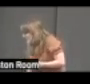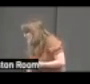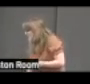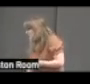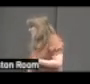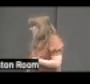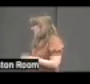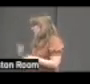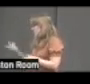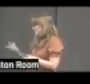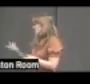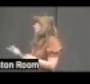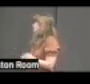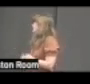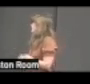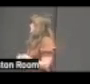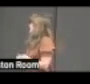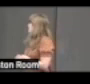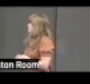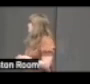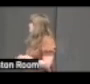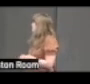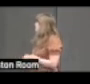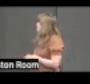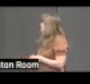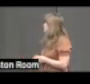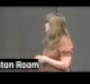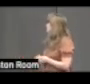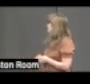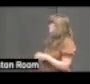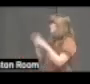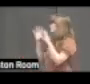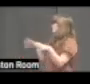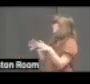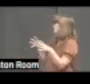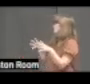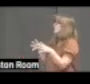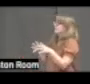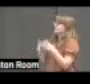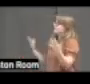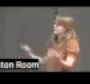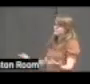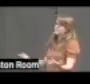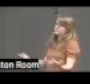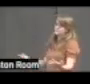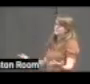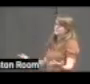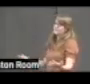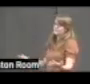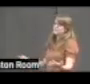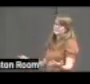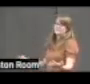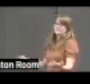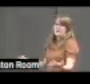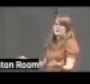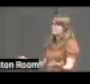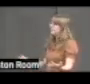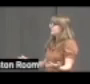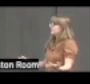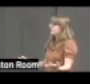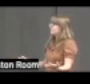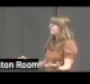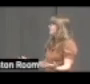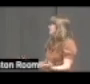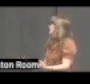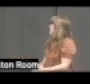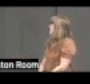then also a recent study from the zoo, just the zoo world. So the zoo world does a lot of